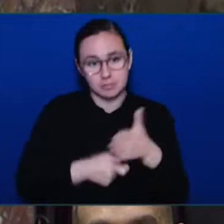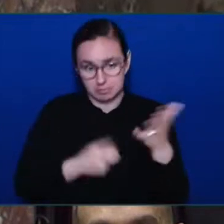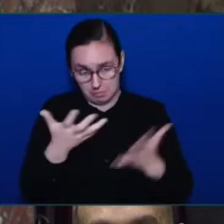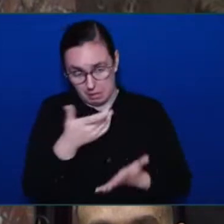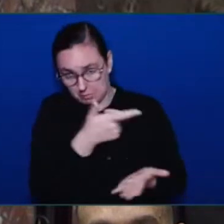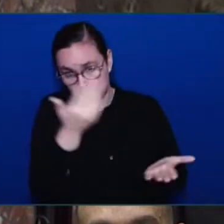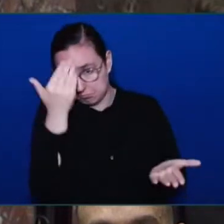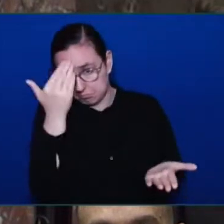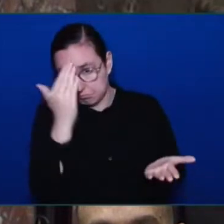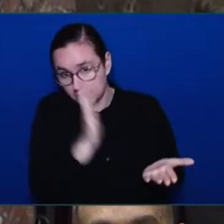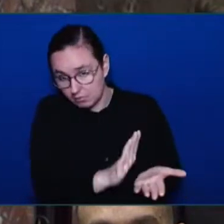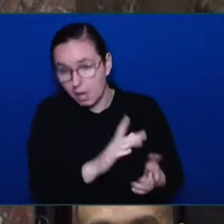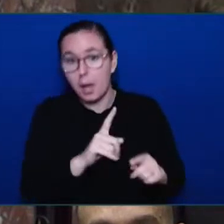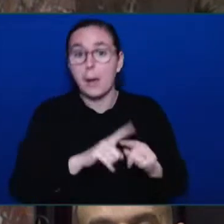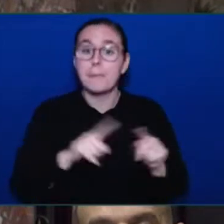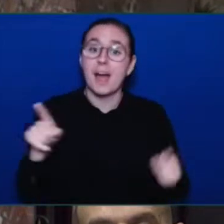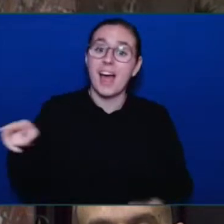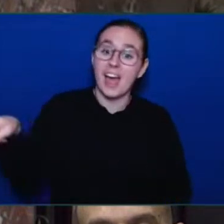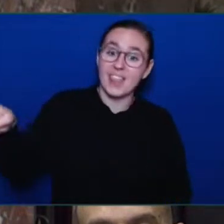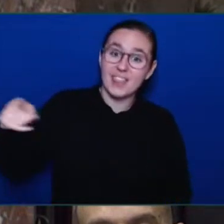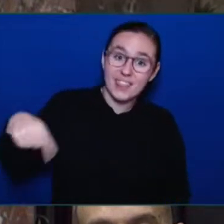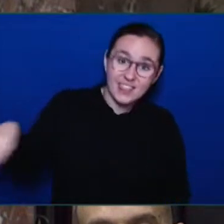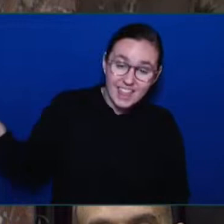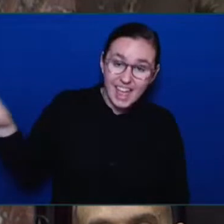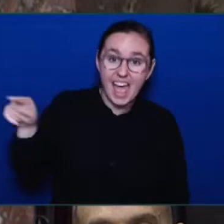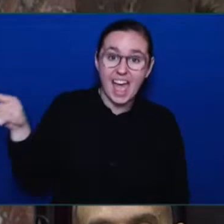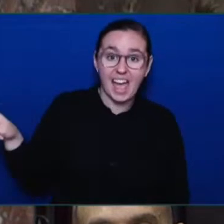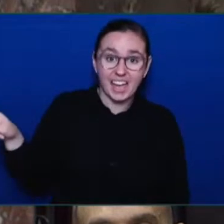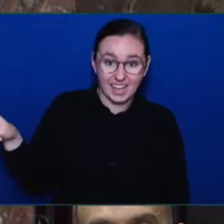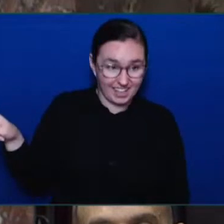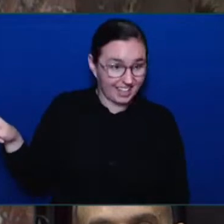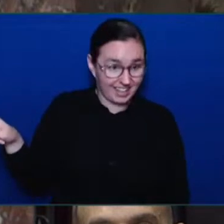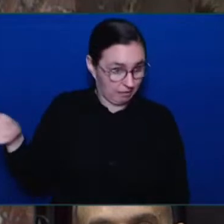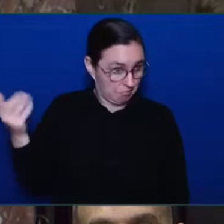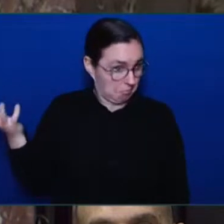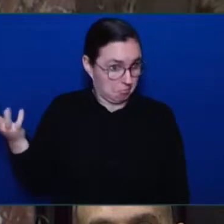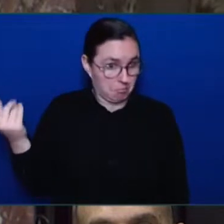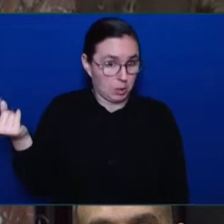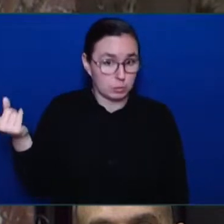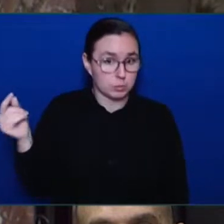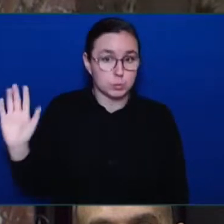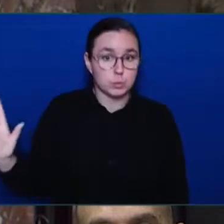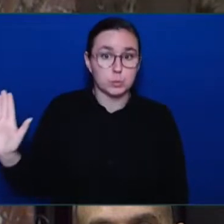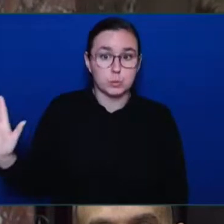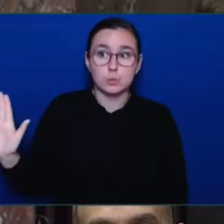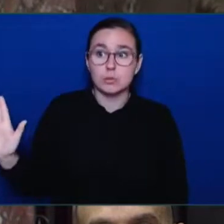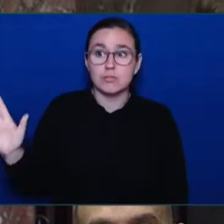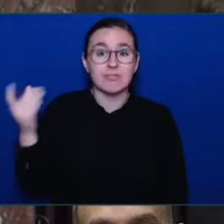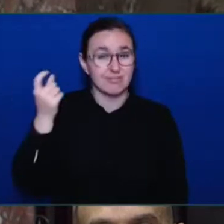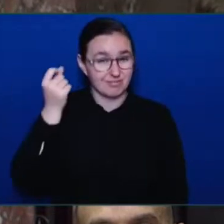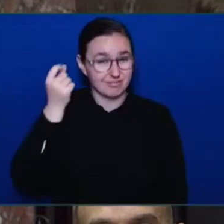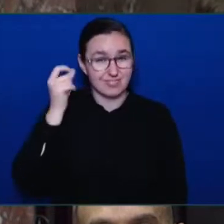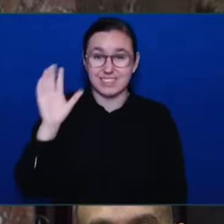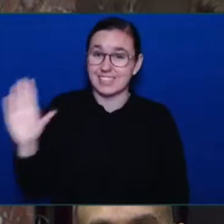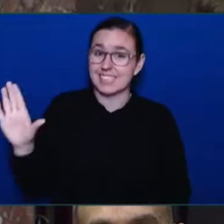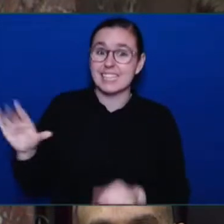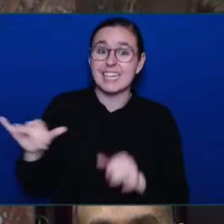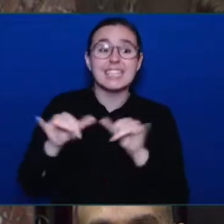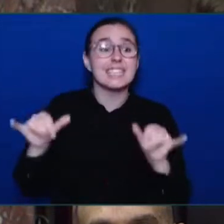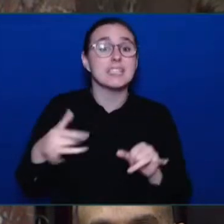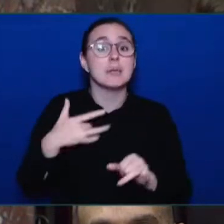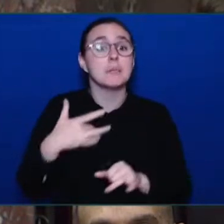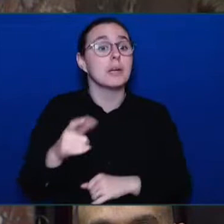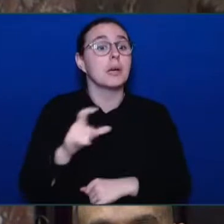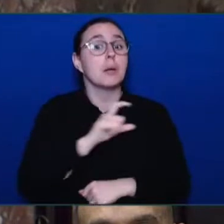the difference in charging standard, where the police charge rather than Crown Counsel make the final decision, they are facing precisely the